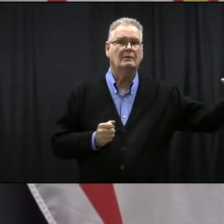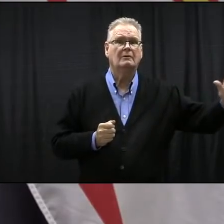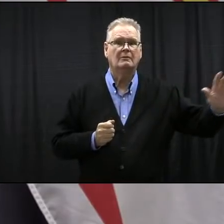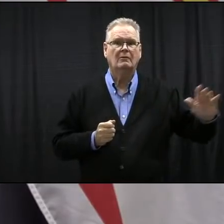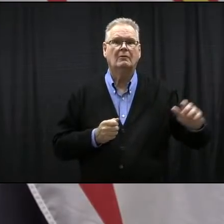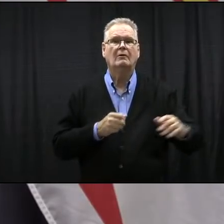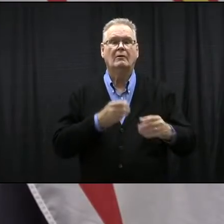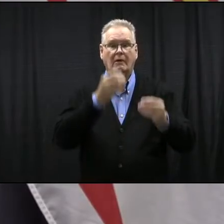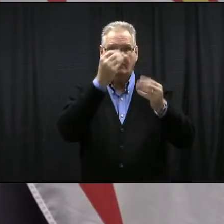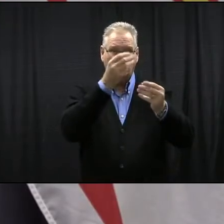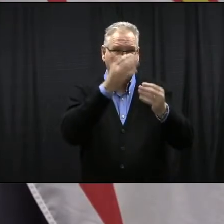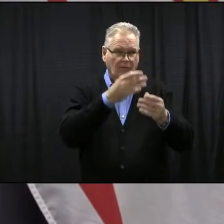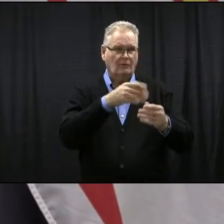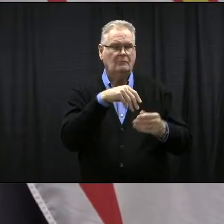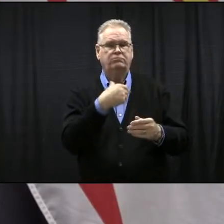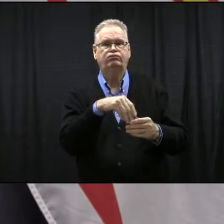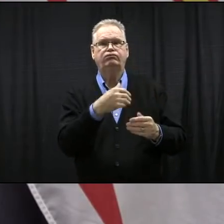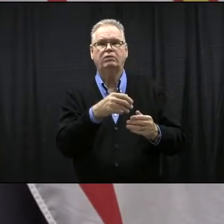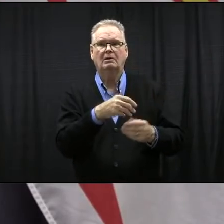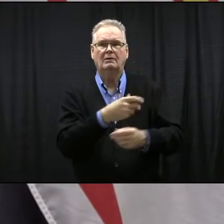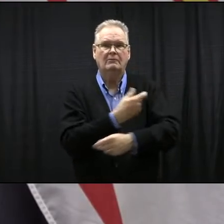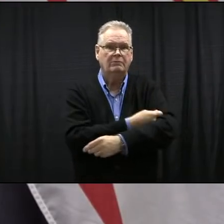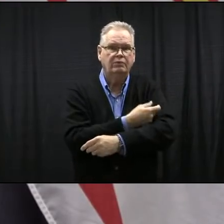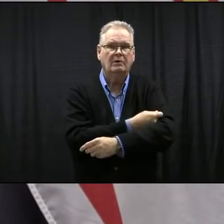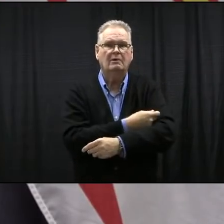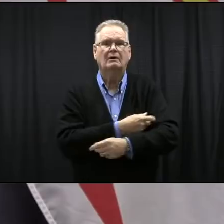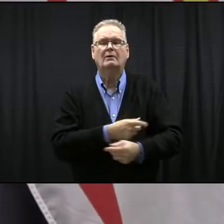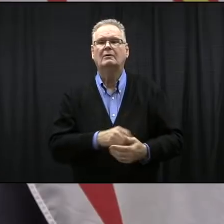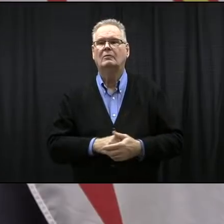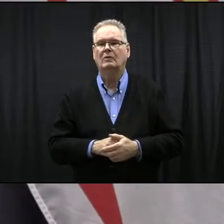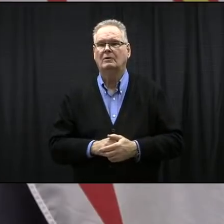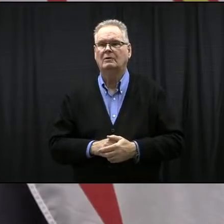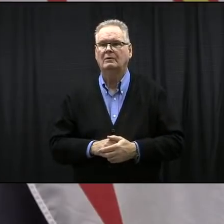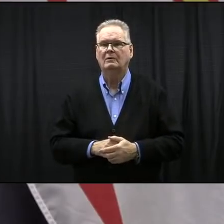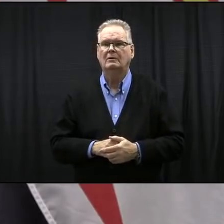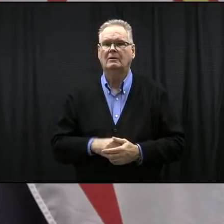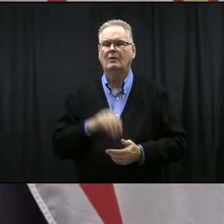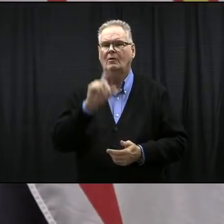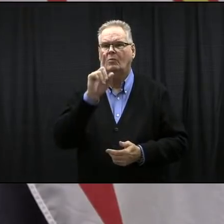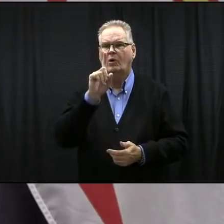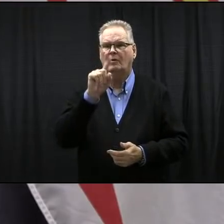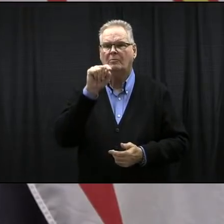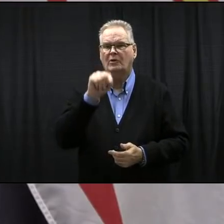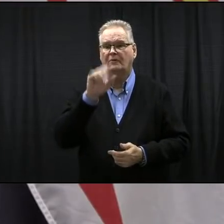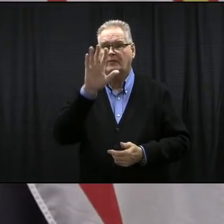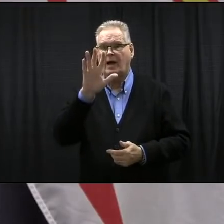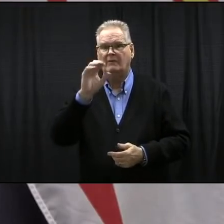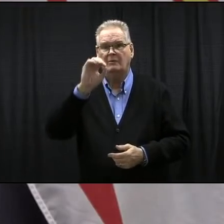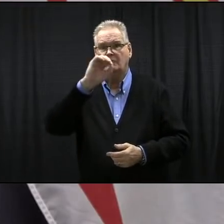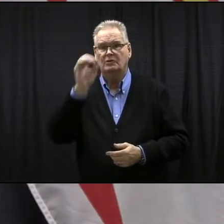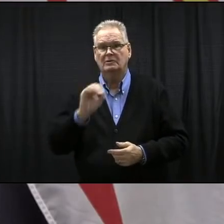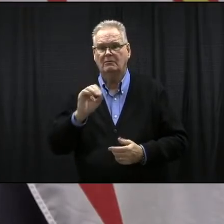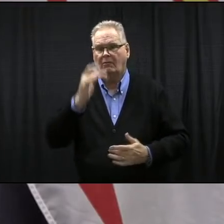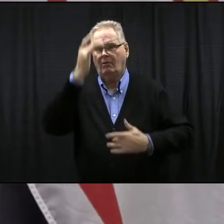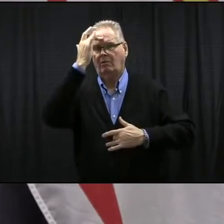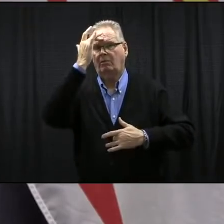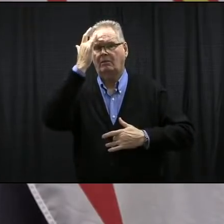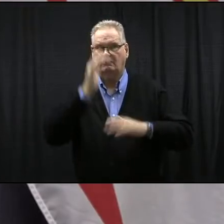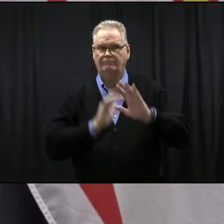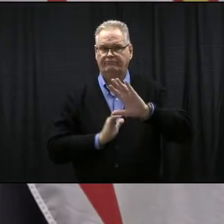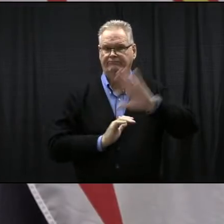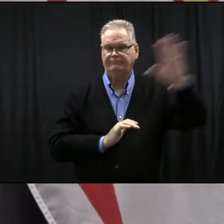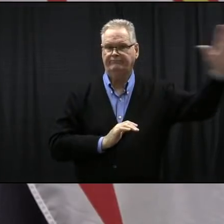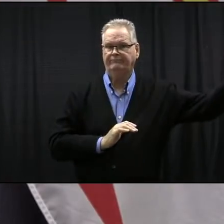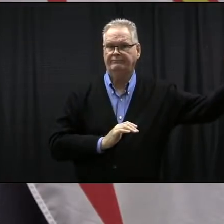This is a signal to all that we need to get our fully vaccinated number higher. We had anticipated reaching 80% of our